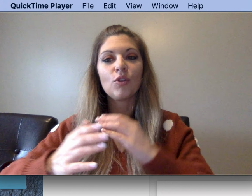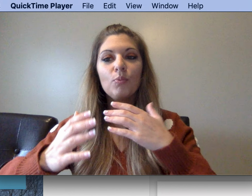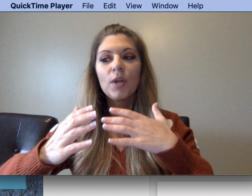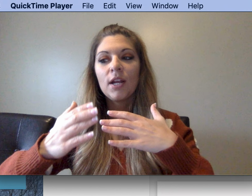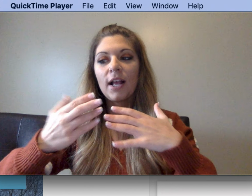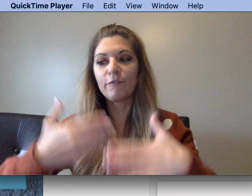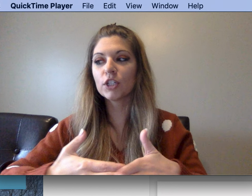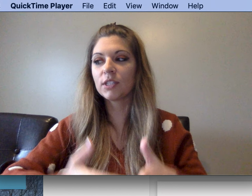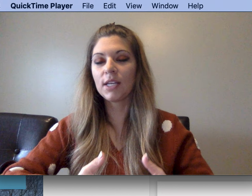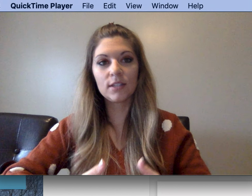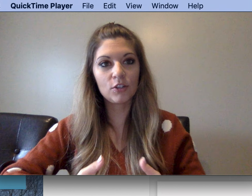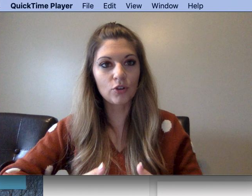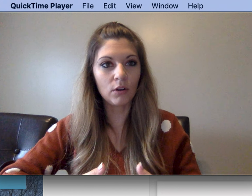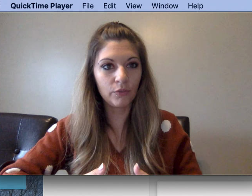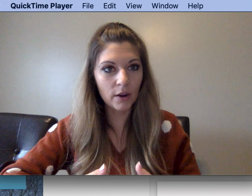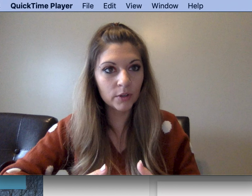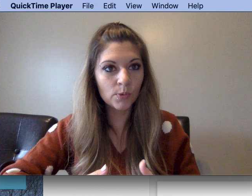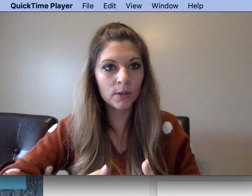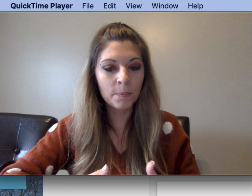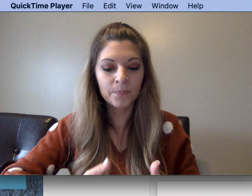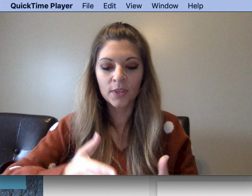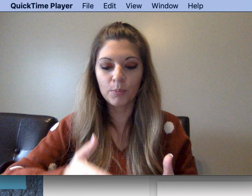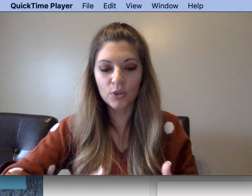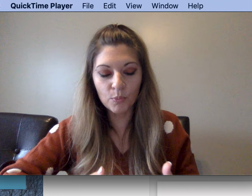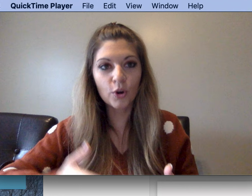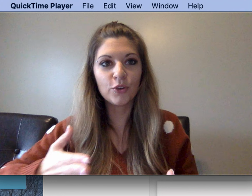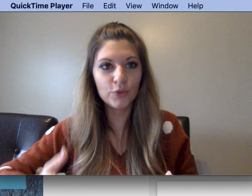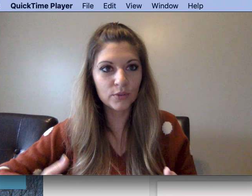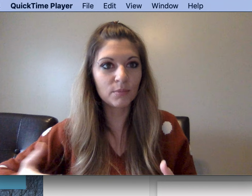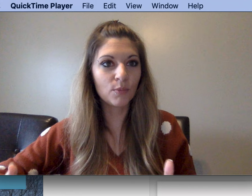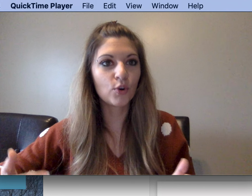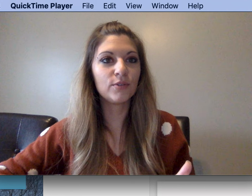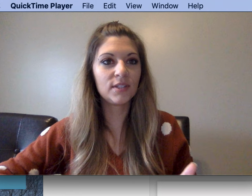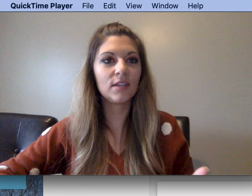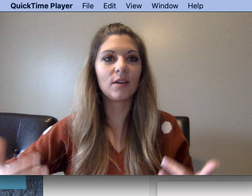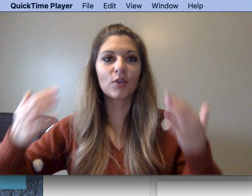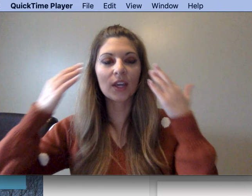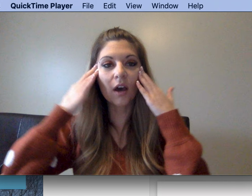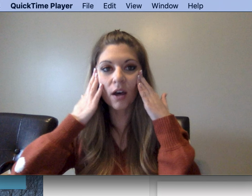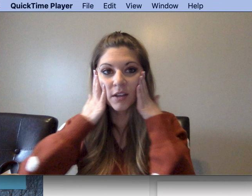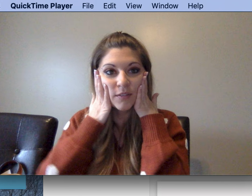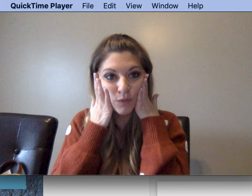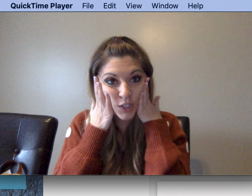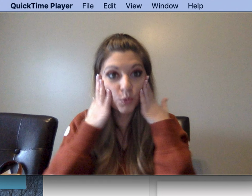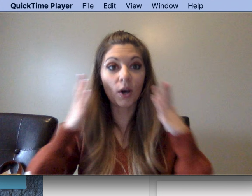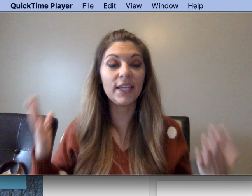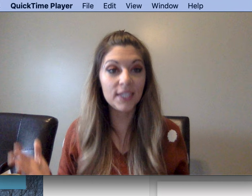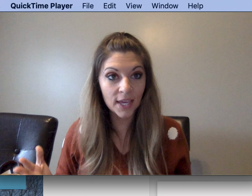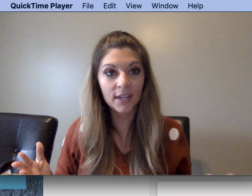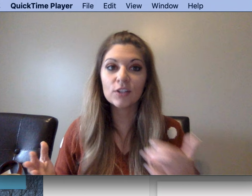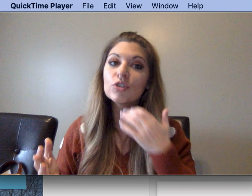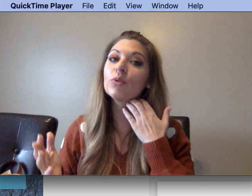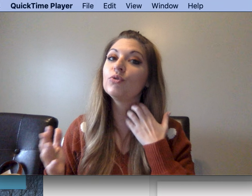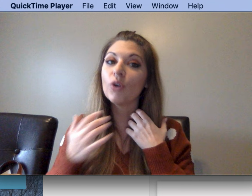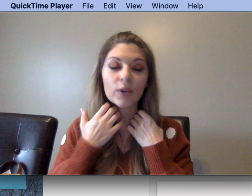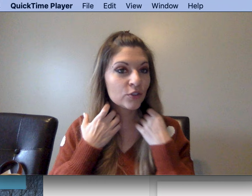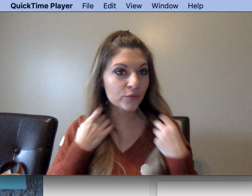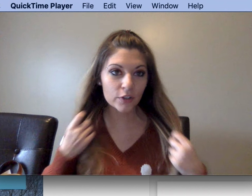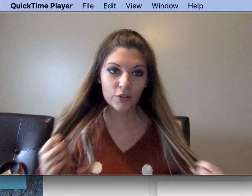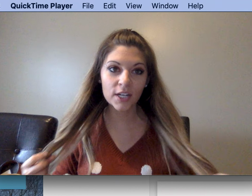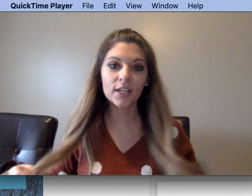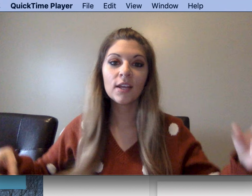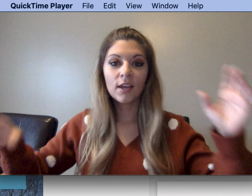think at first it is a struggle for everyone, but the more you use them and the more you see them, you're like, oh, visual, I get it. So don't